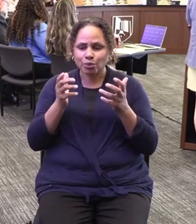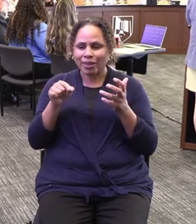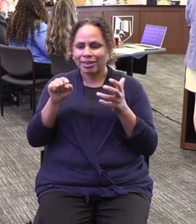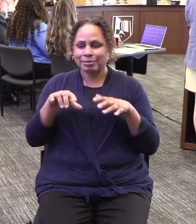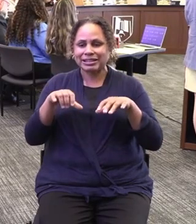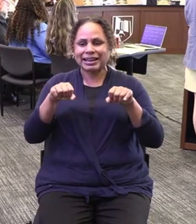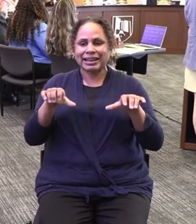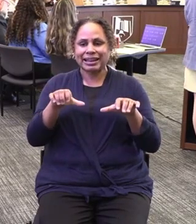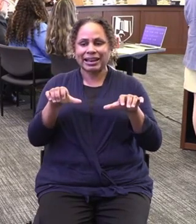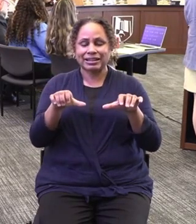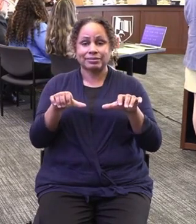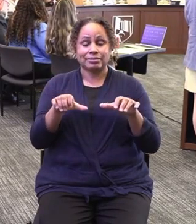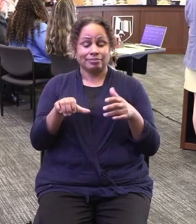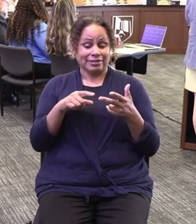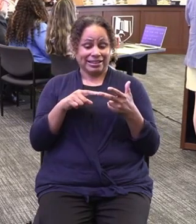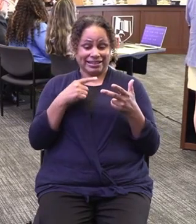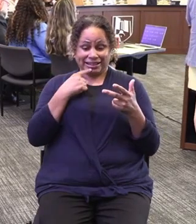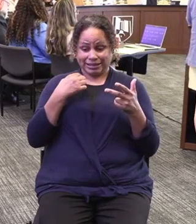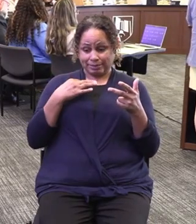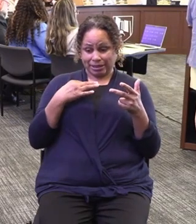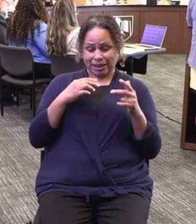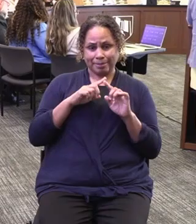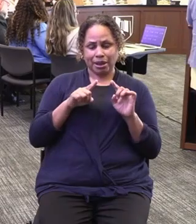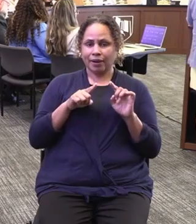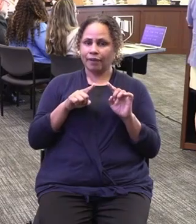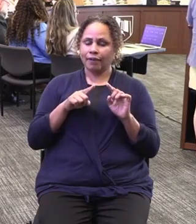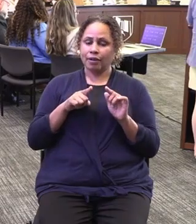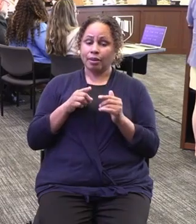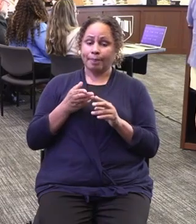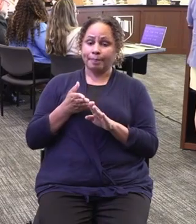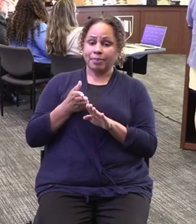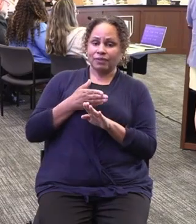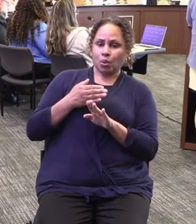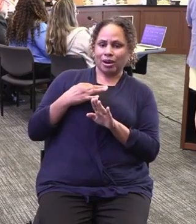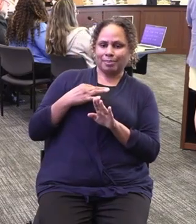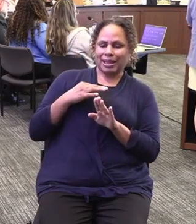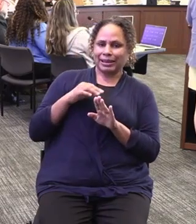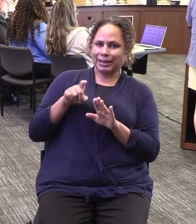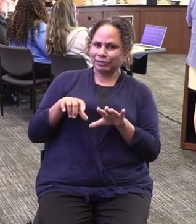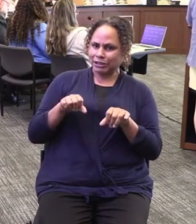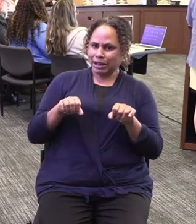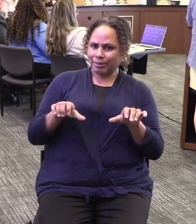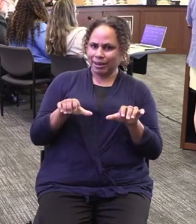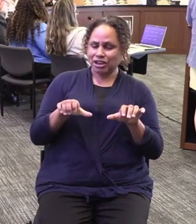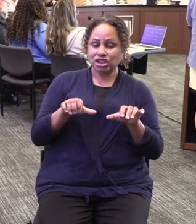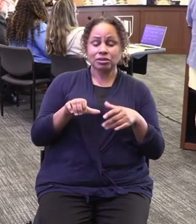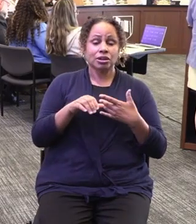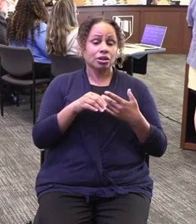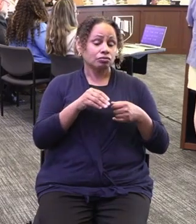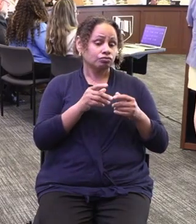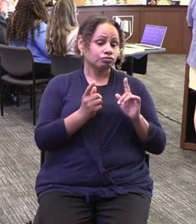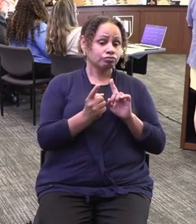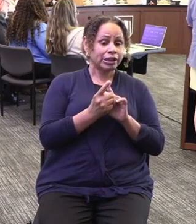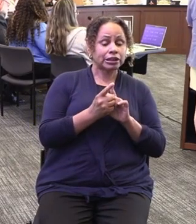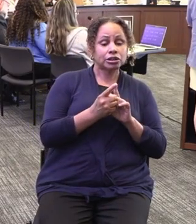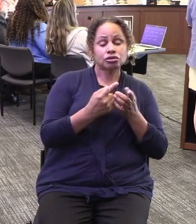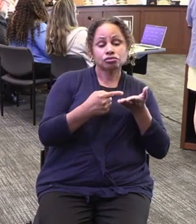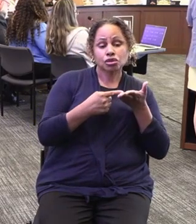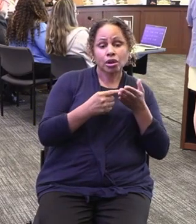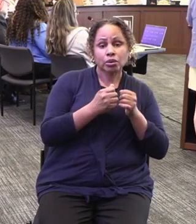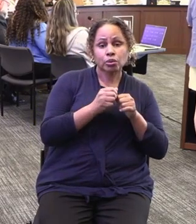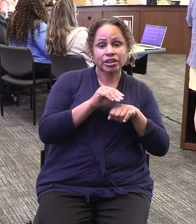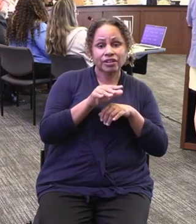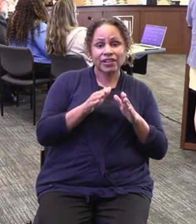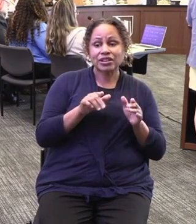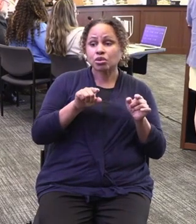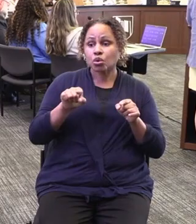many more things to action. There's an inquiry form. There's talking to an advisor. There's stepping on our campus. There's going to an event. That's